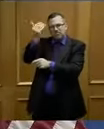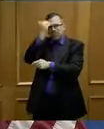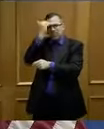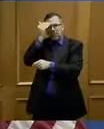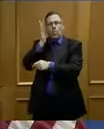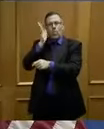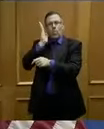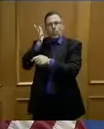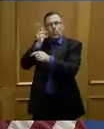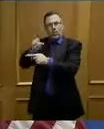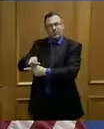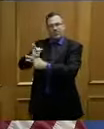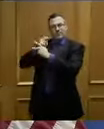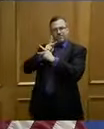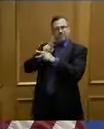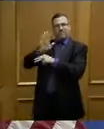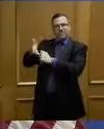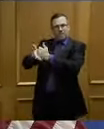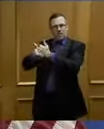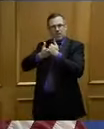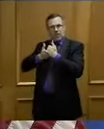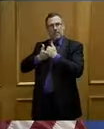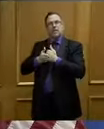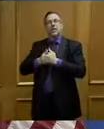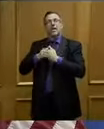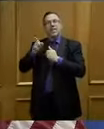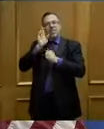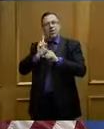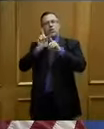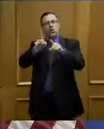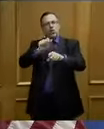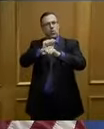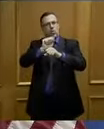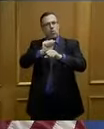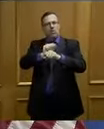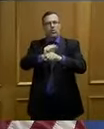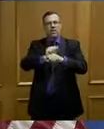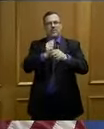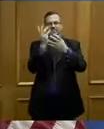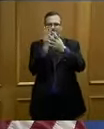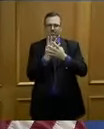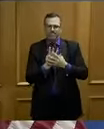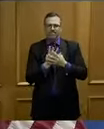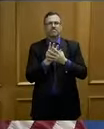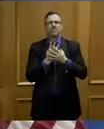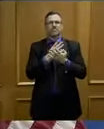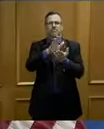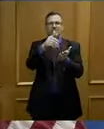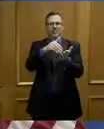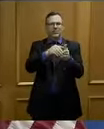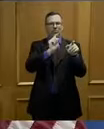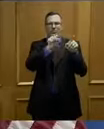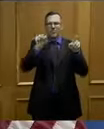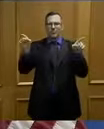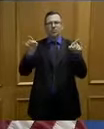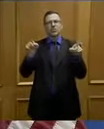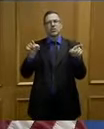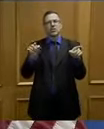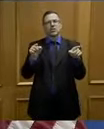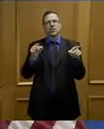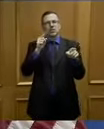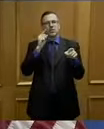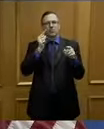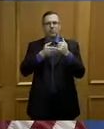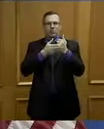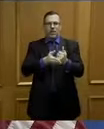it'll be very helpful for us as we staff these assessment facilities and later as they're used for healthcare